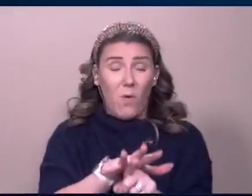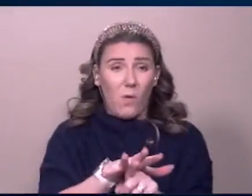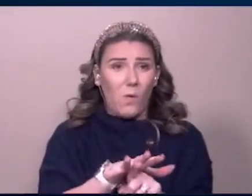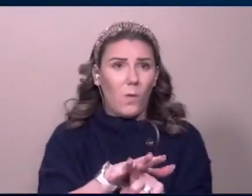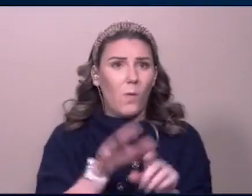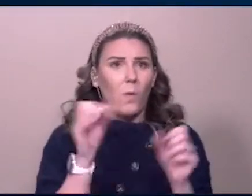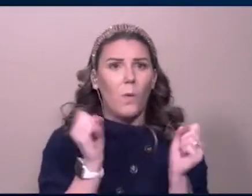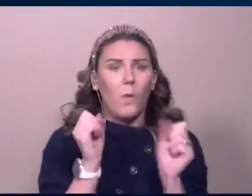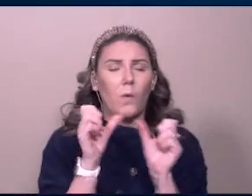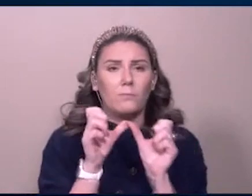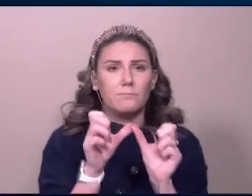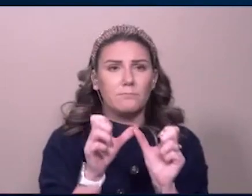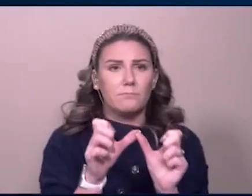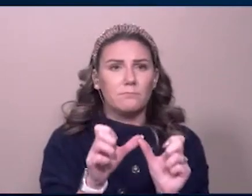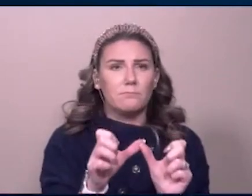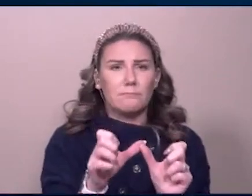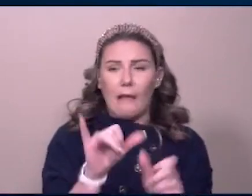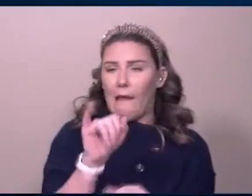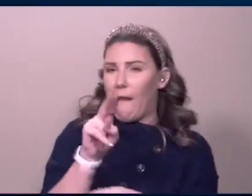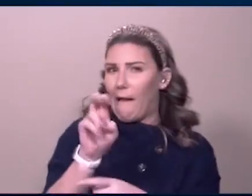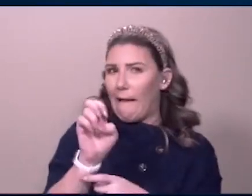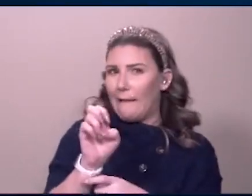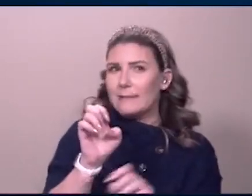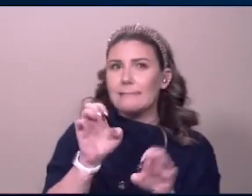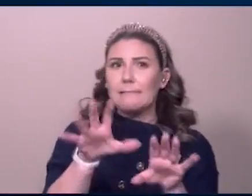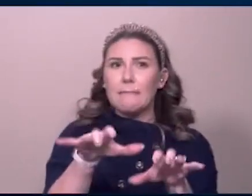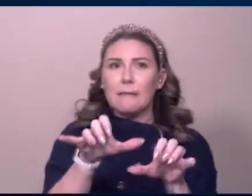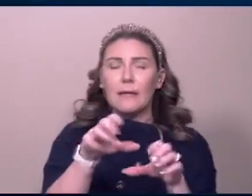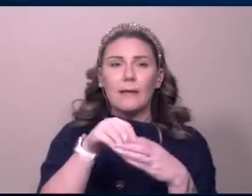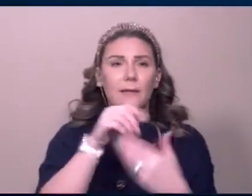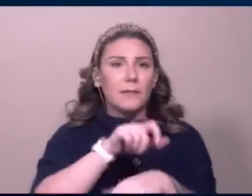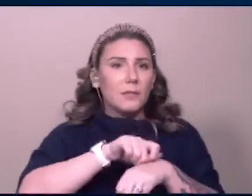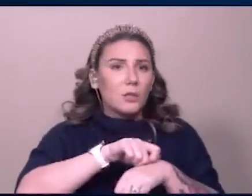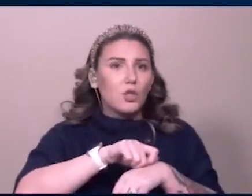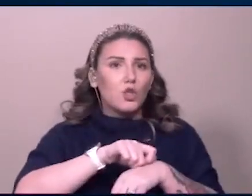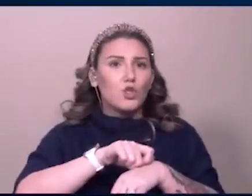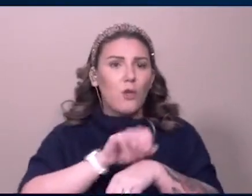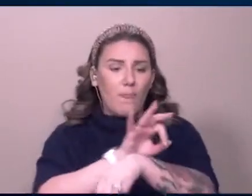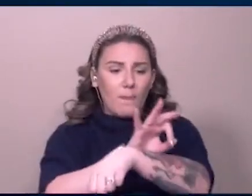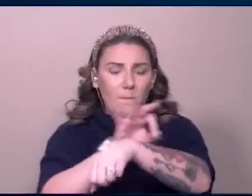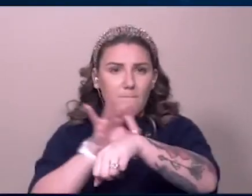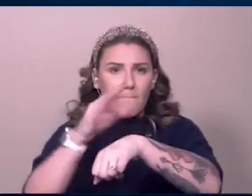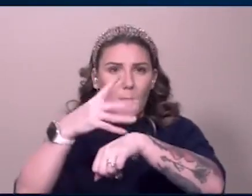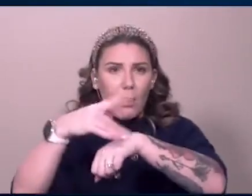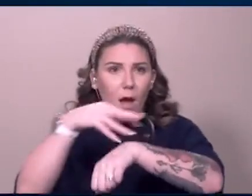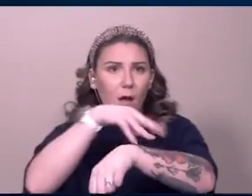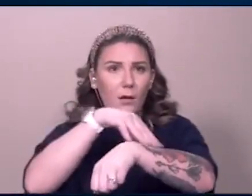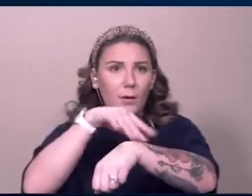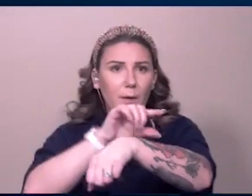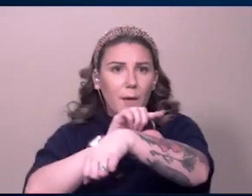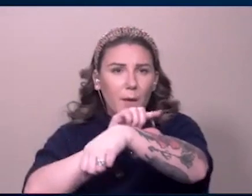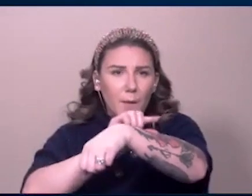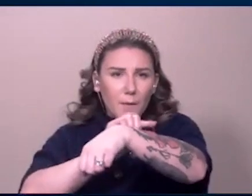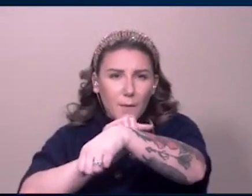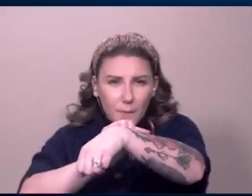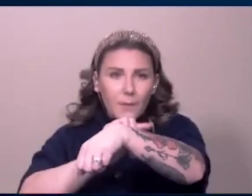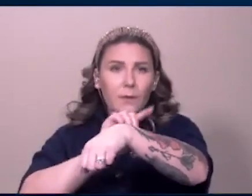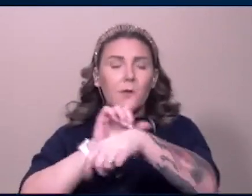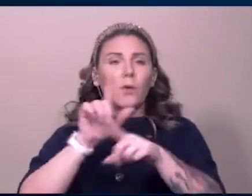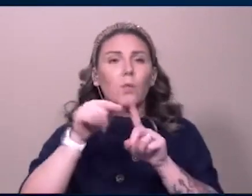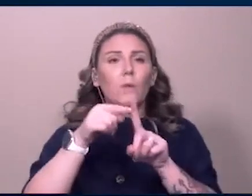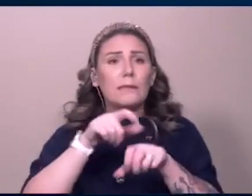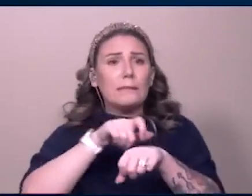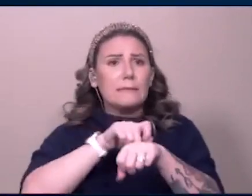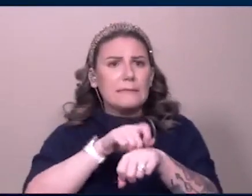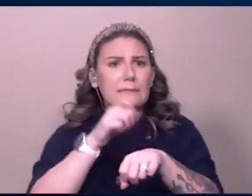long time, ice crystals start forming in the tissue. Blood vessels get slowed down or clamped down, and when tissue don't get